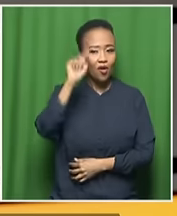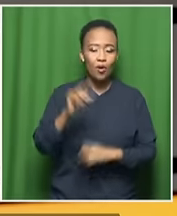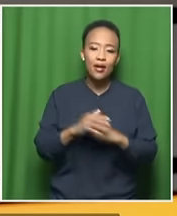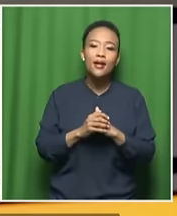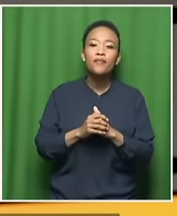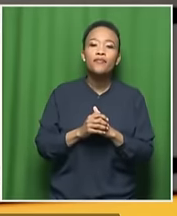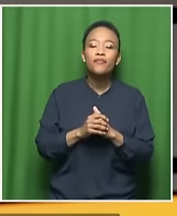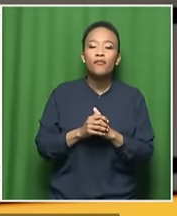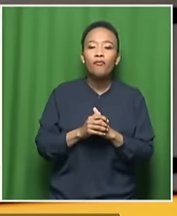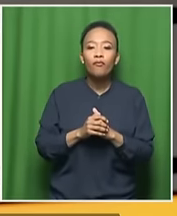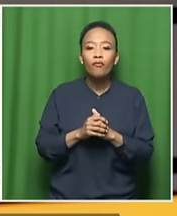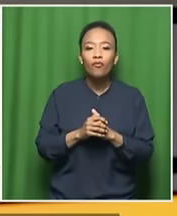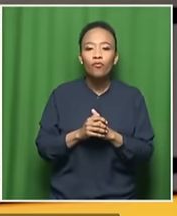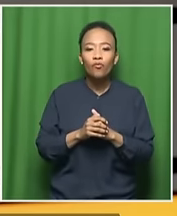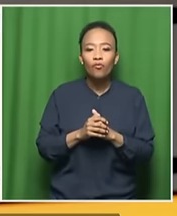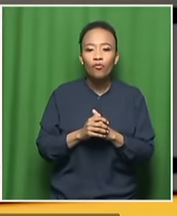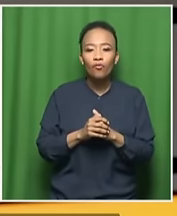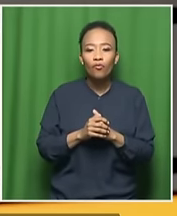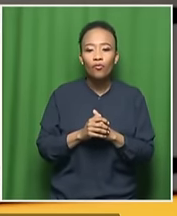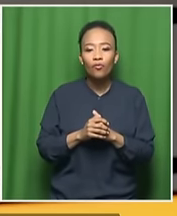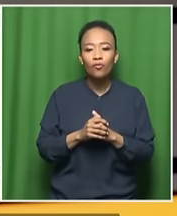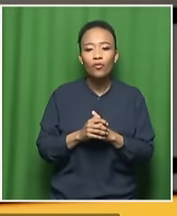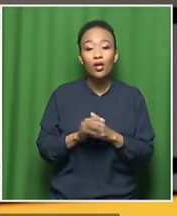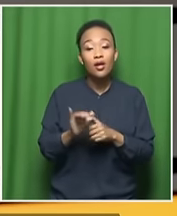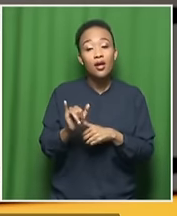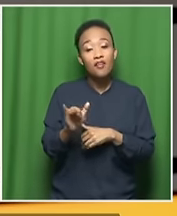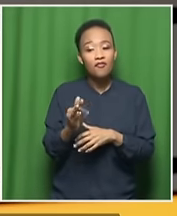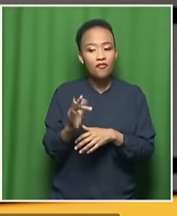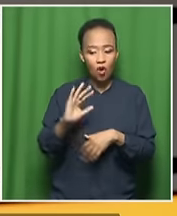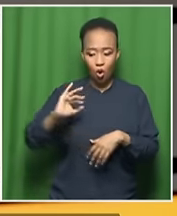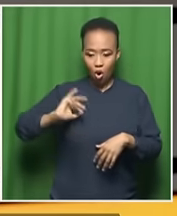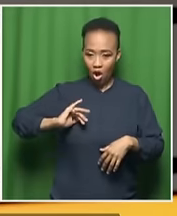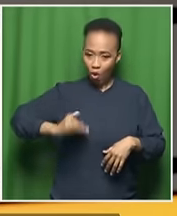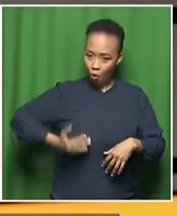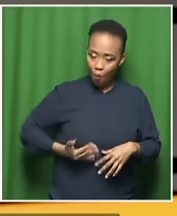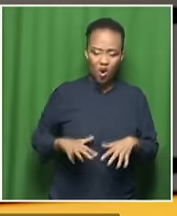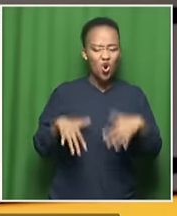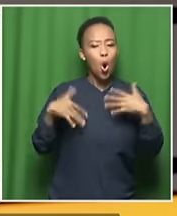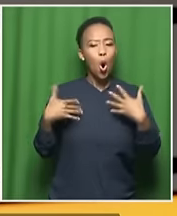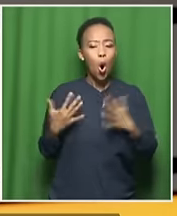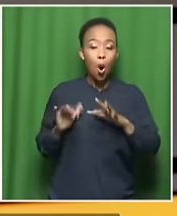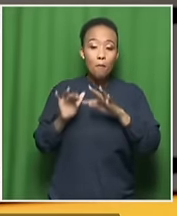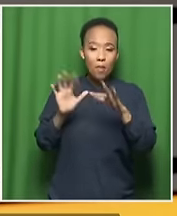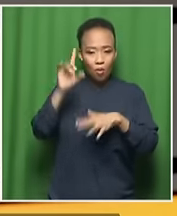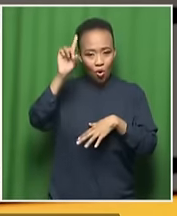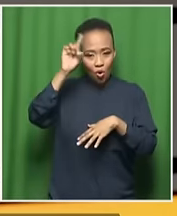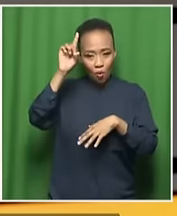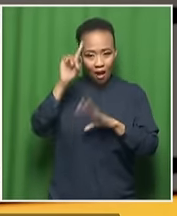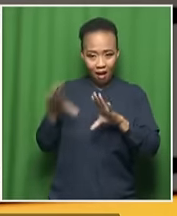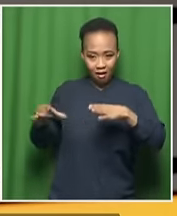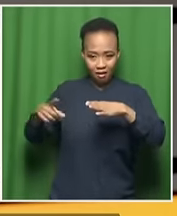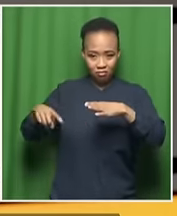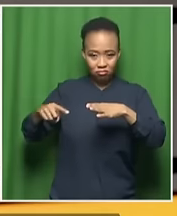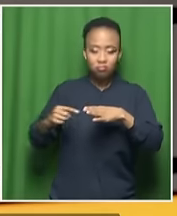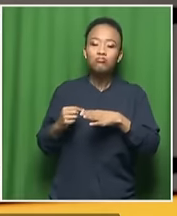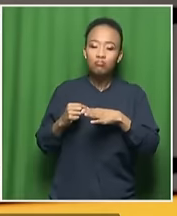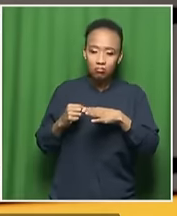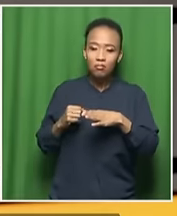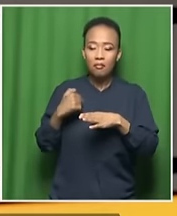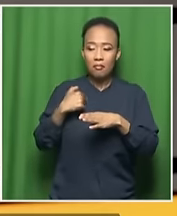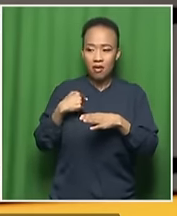actually, if you say to a woman or to black people, I'm going to put you in a position just because you're a